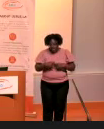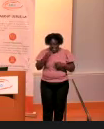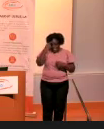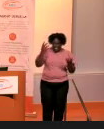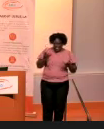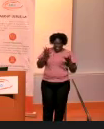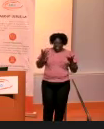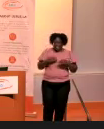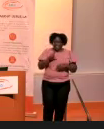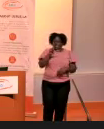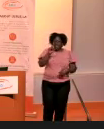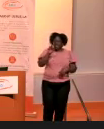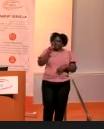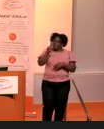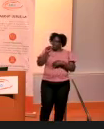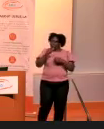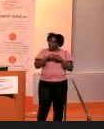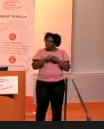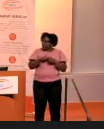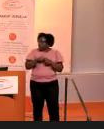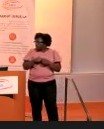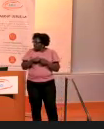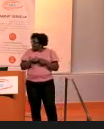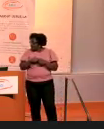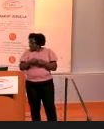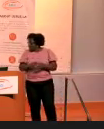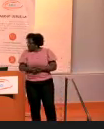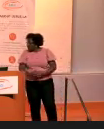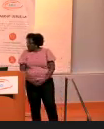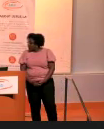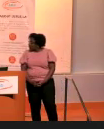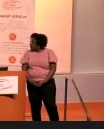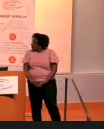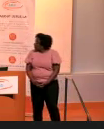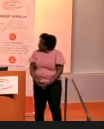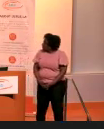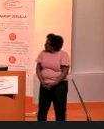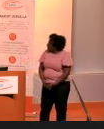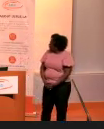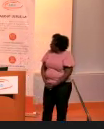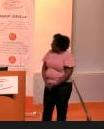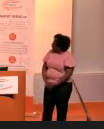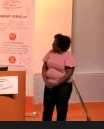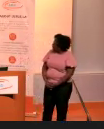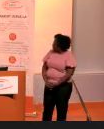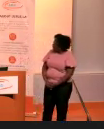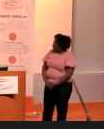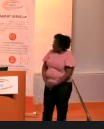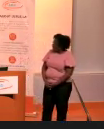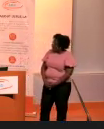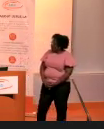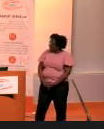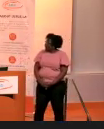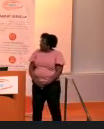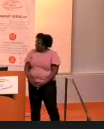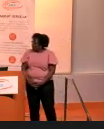here. Lorena, Tom, Vanya, and Ben. Guys, let us know